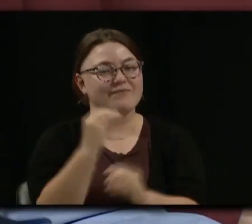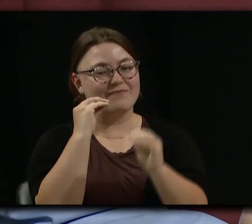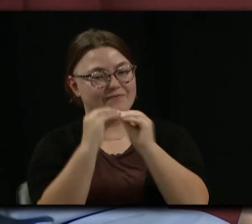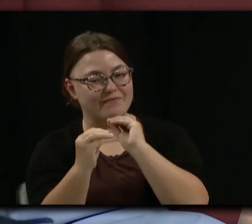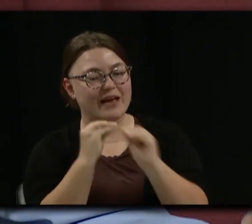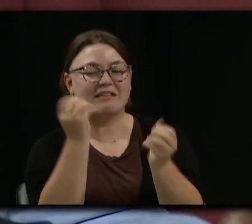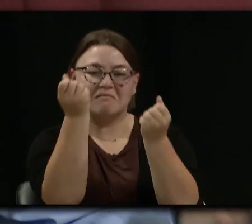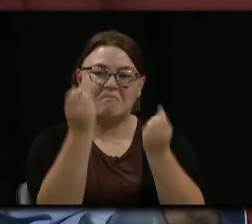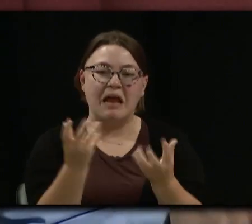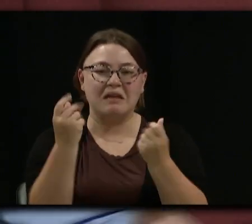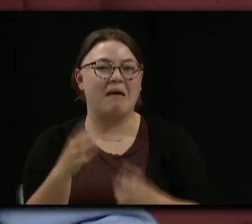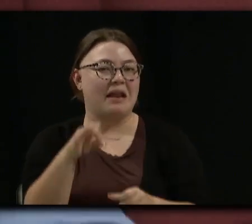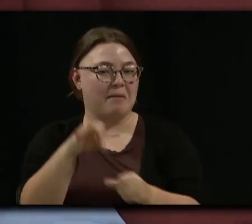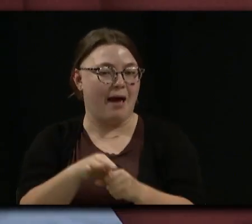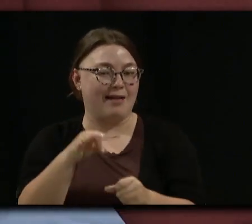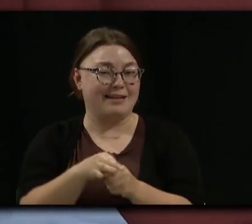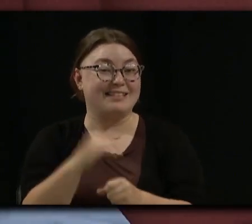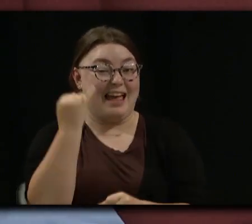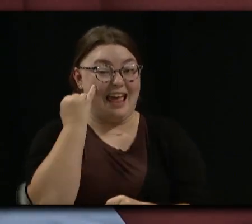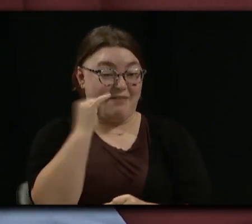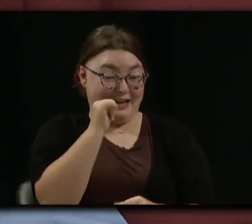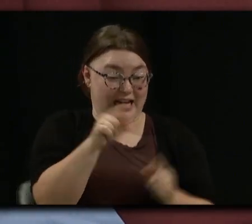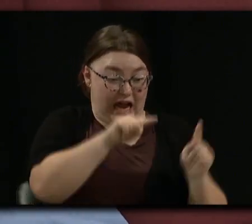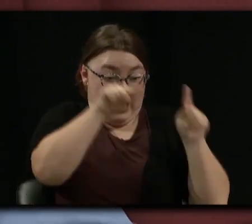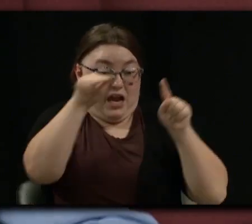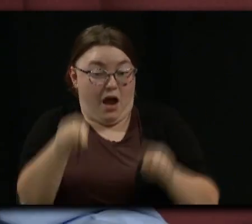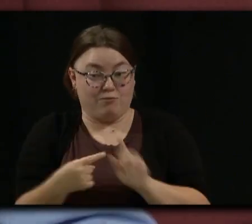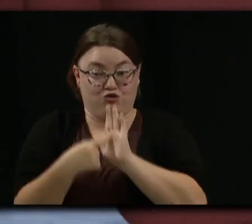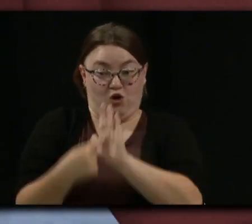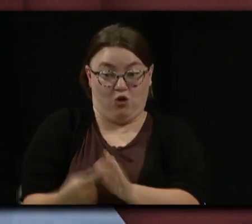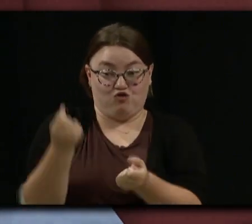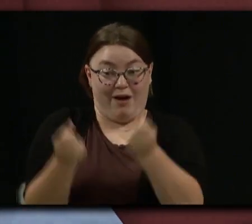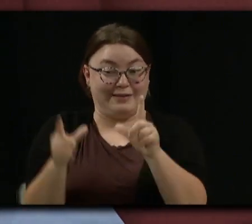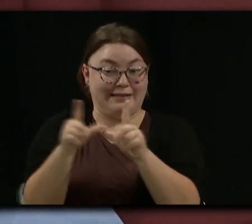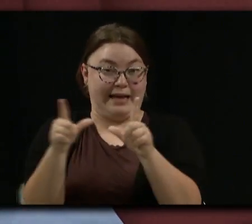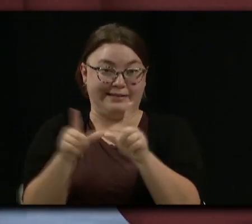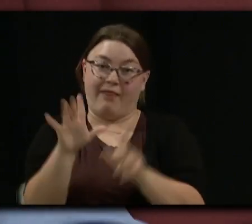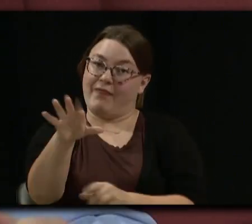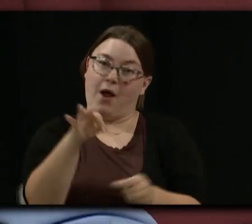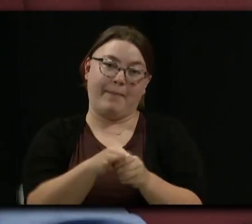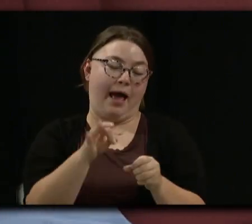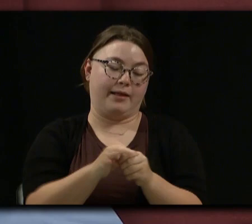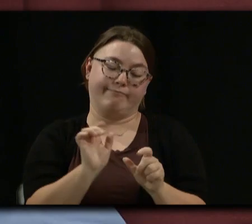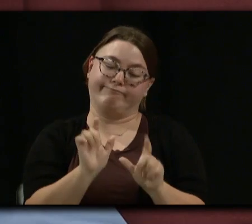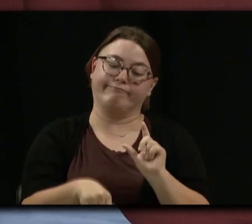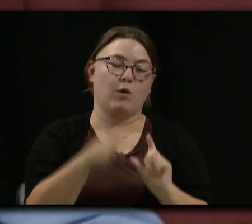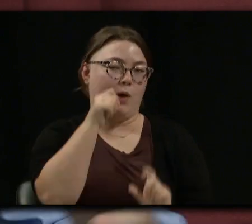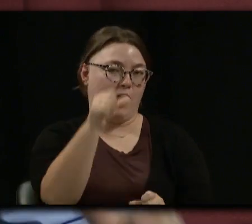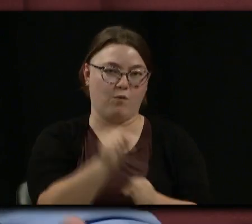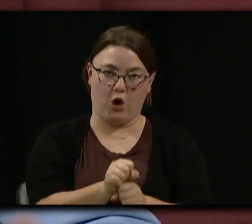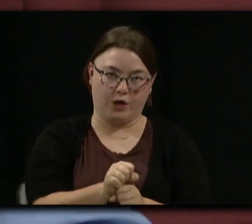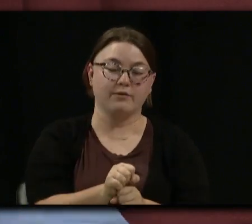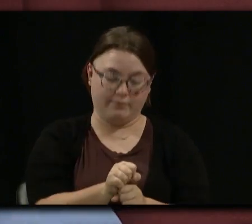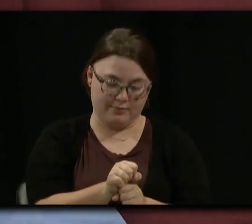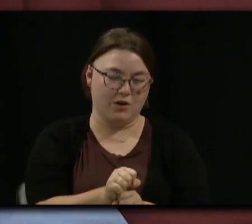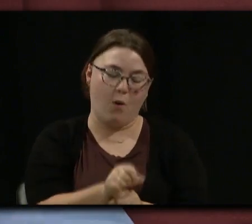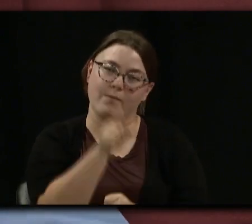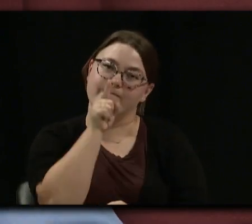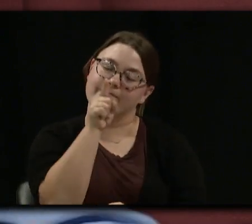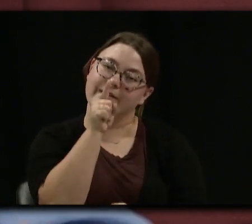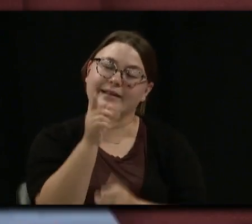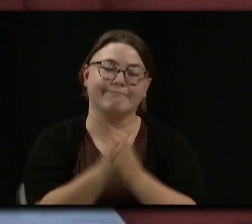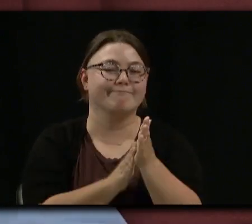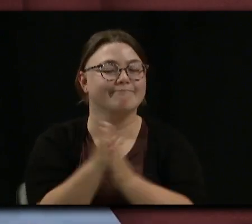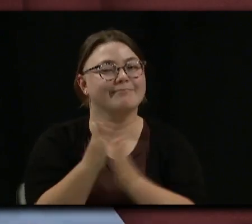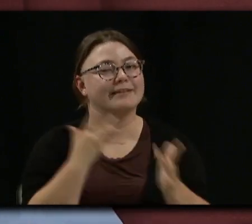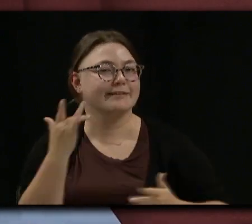have counted otherwise, but the voters were excited to vote. We were excited to make sure that their ballot counted,